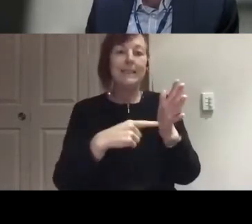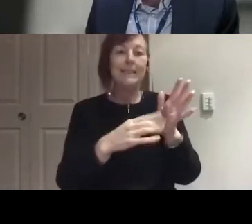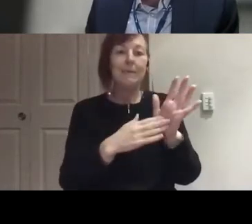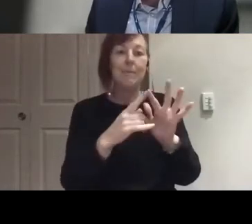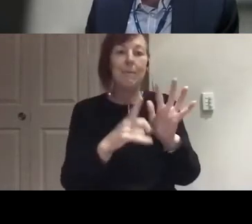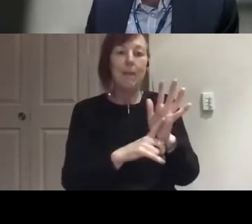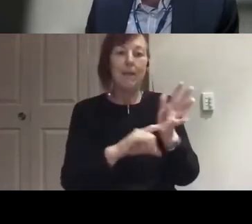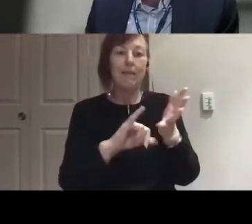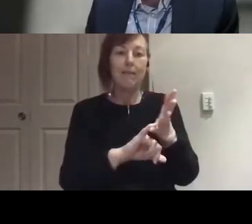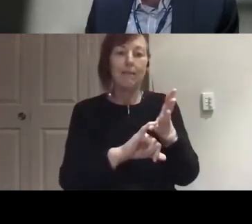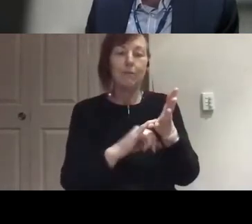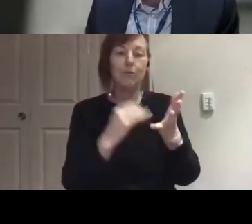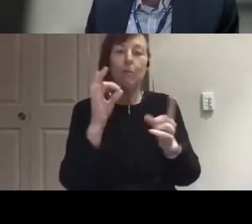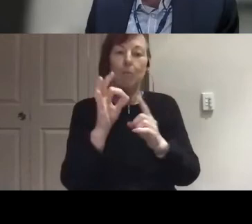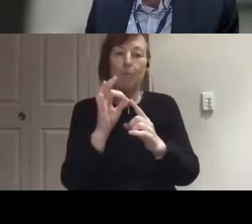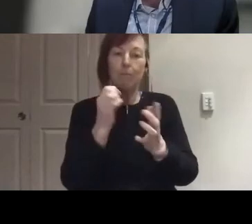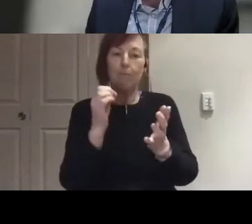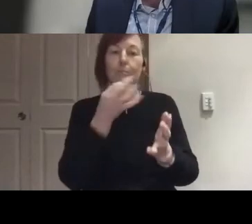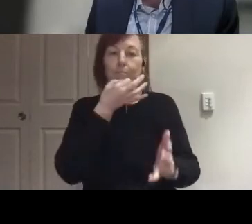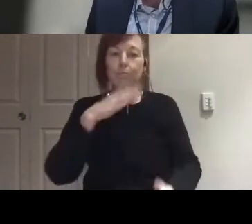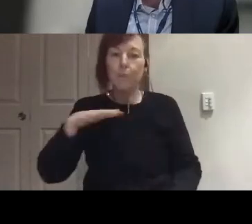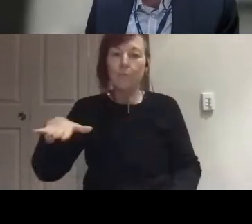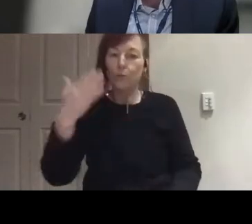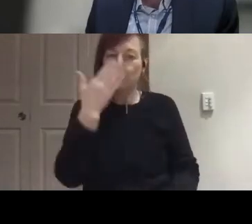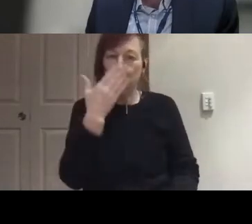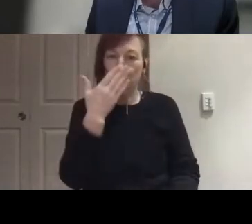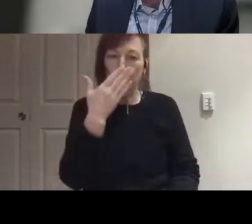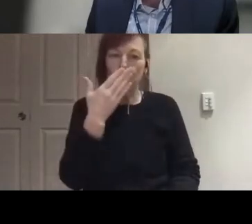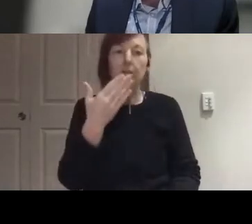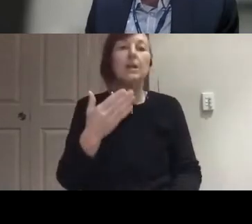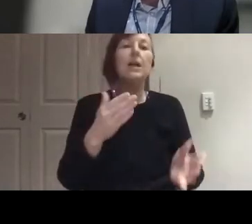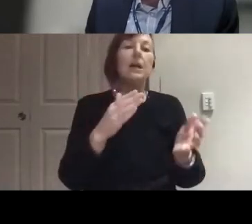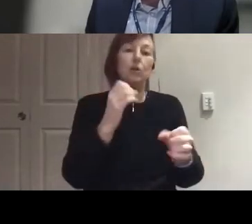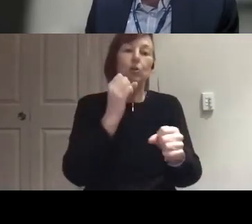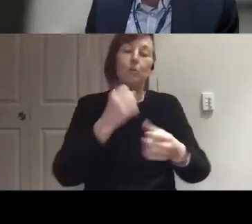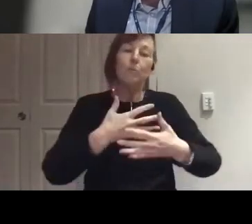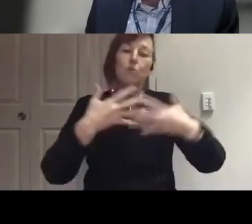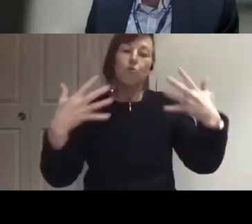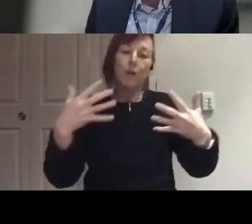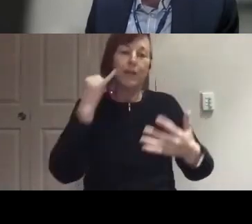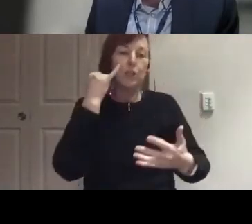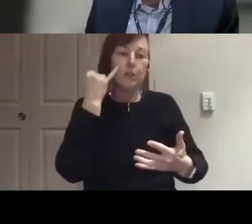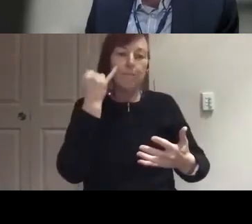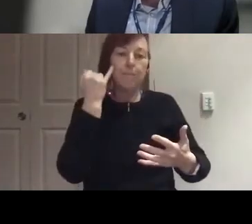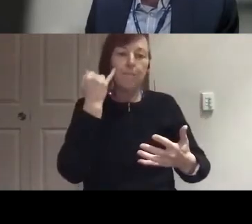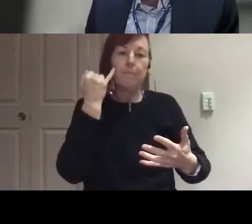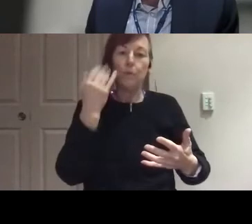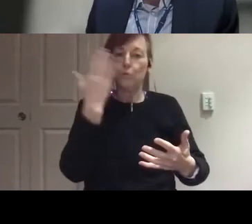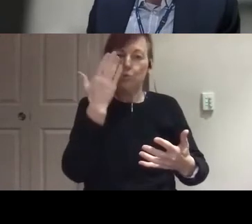campus, the Greater Shepparton Secondary College Maguire campus, the Sky Salon